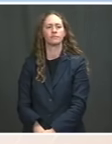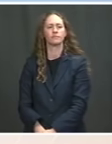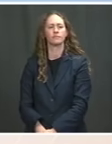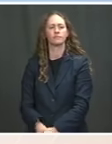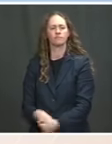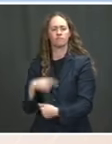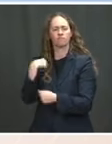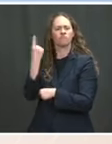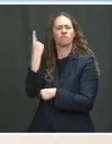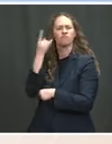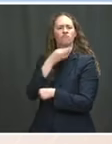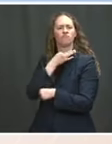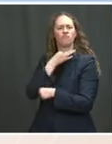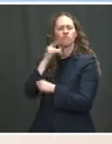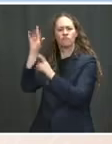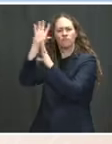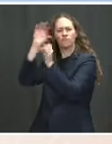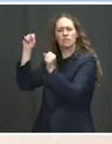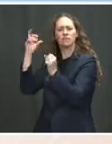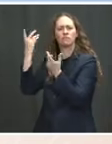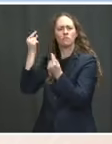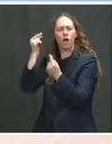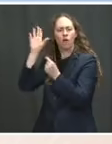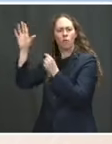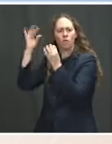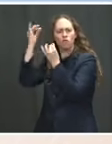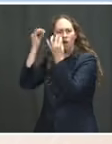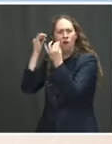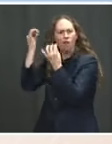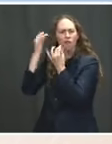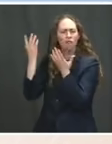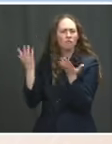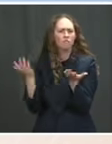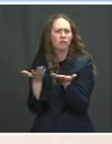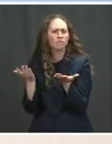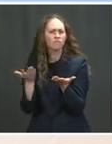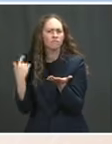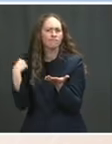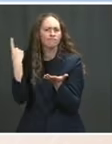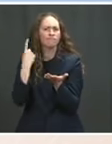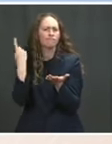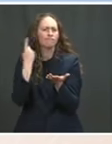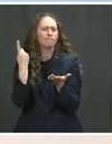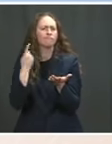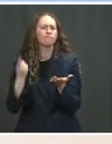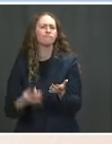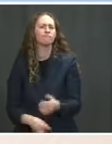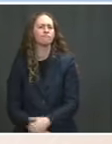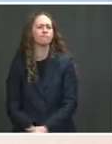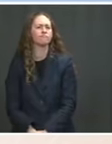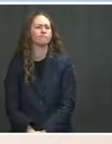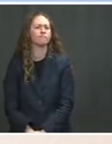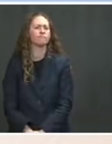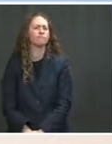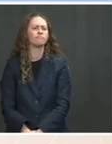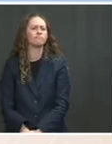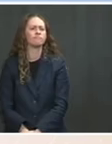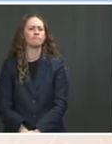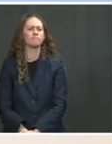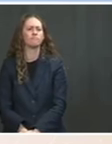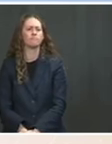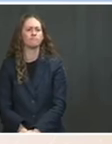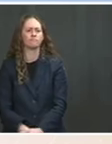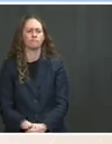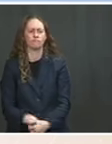denounced former President Trump's big lie and said the party, Republican Party, needed to stand for fair and free elections, and then her subsequent ouster this morning from her